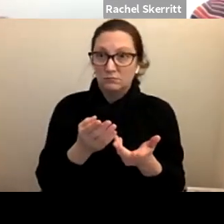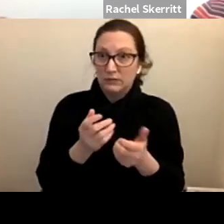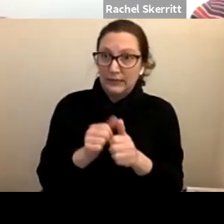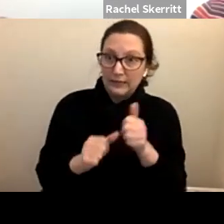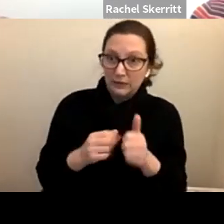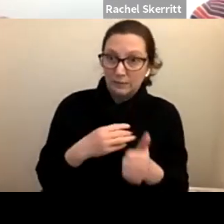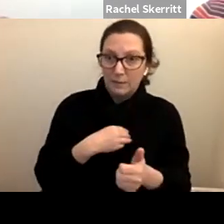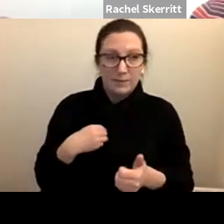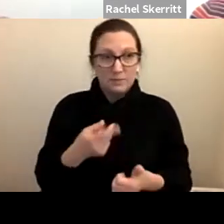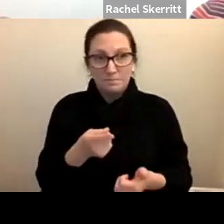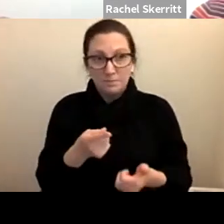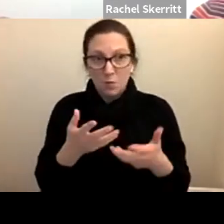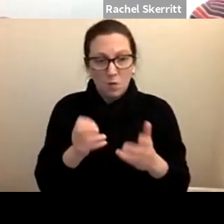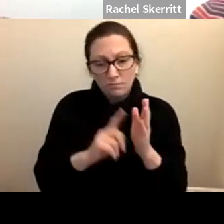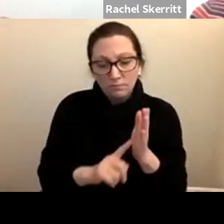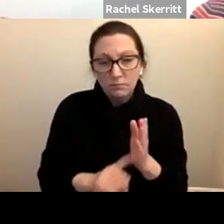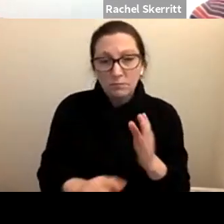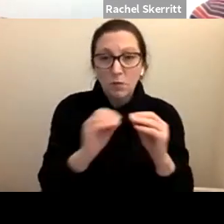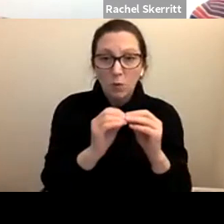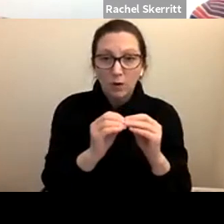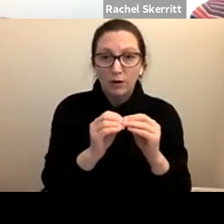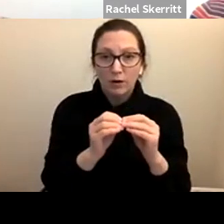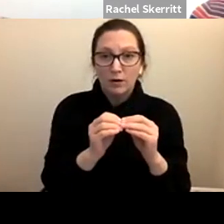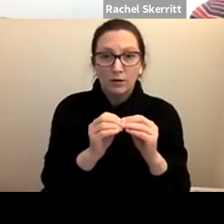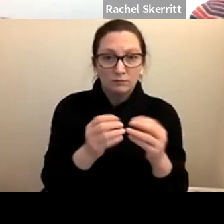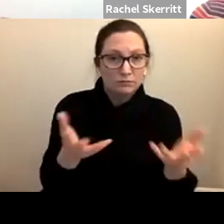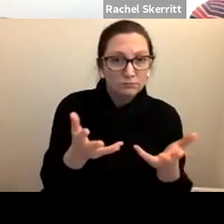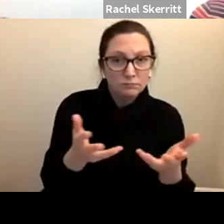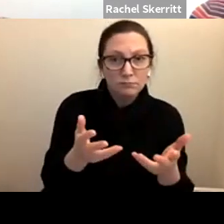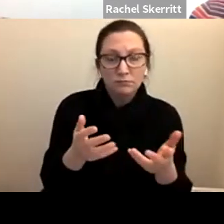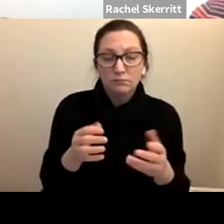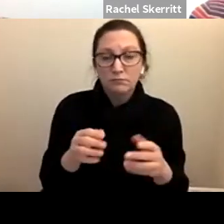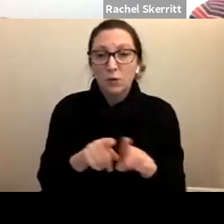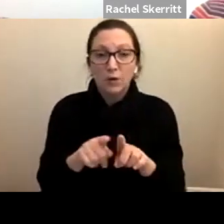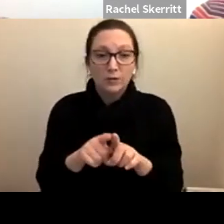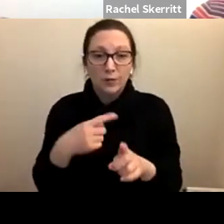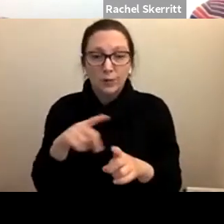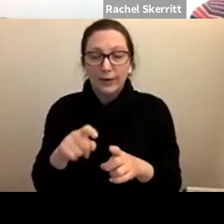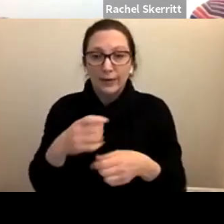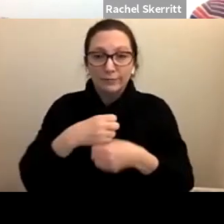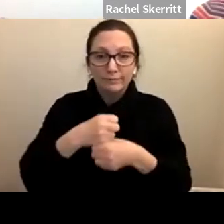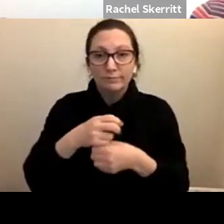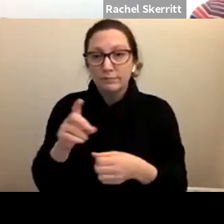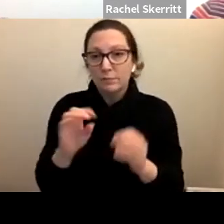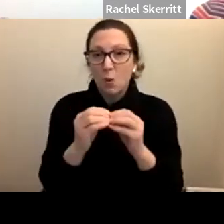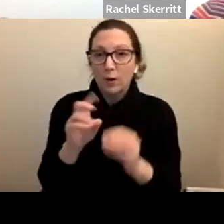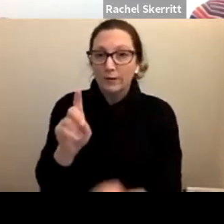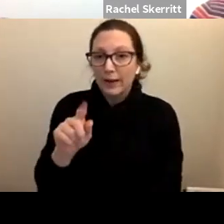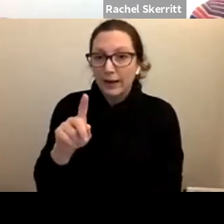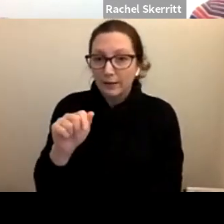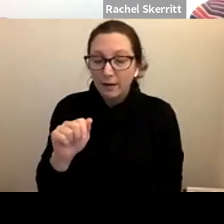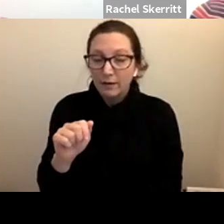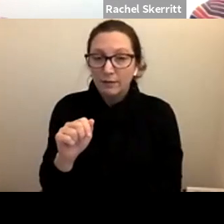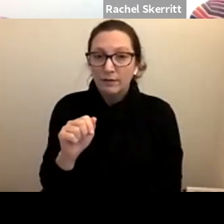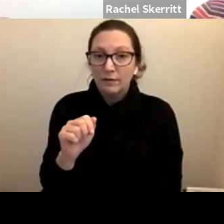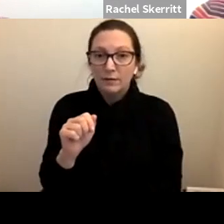addition to possibly creating data runs that might be of value, given some